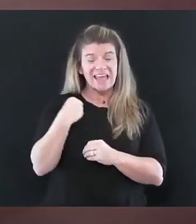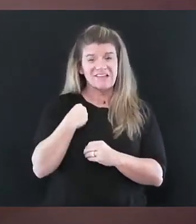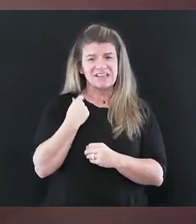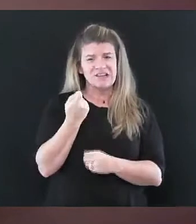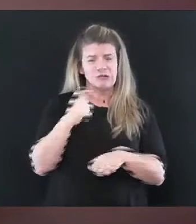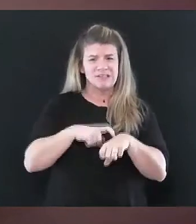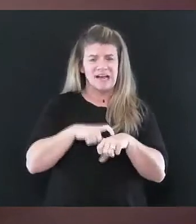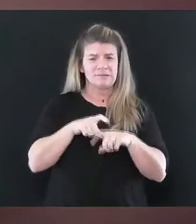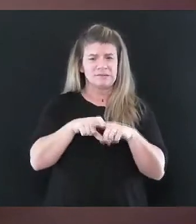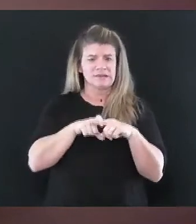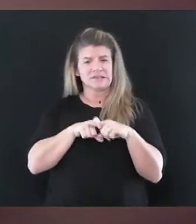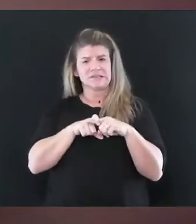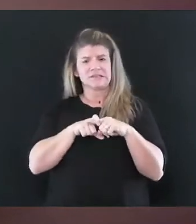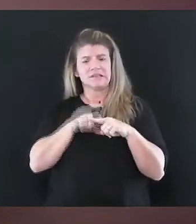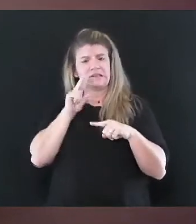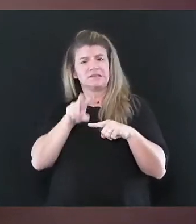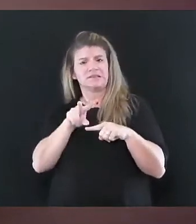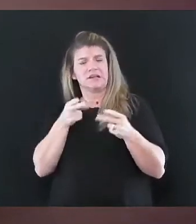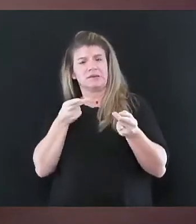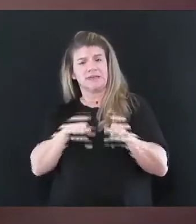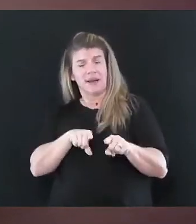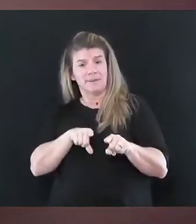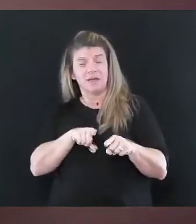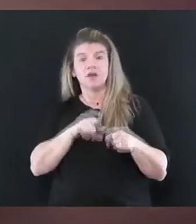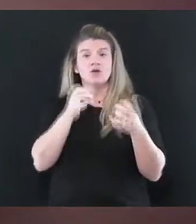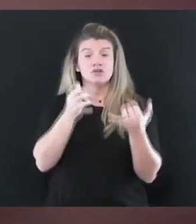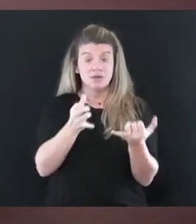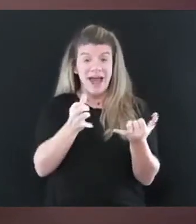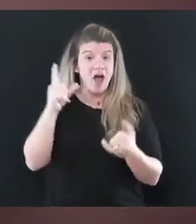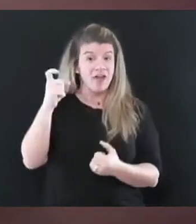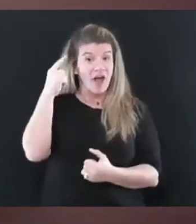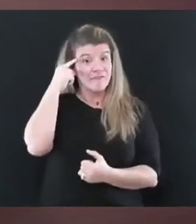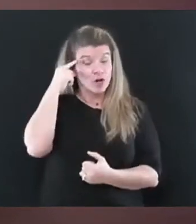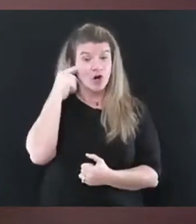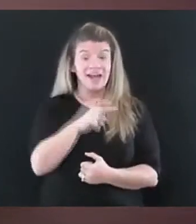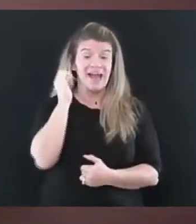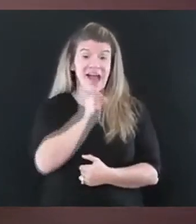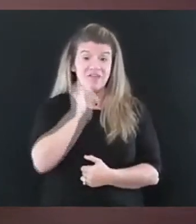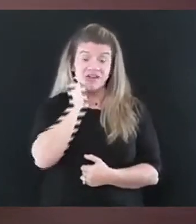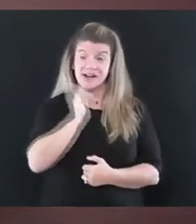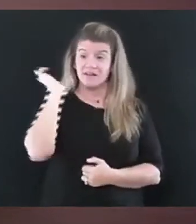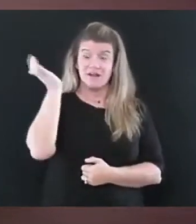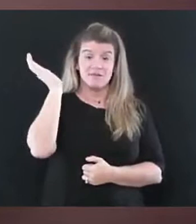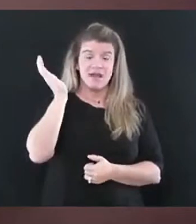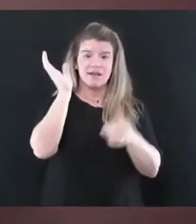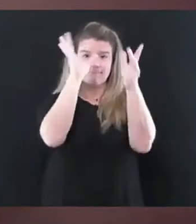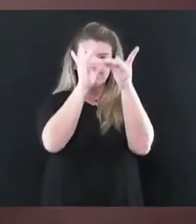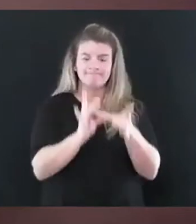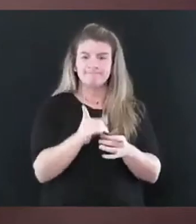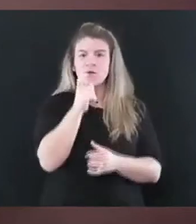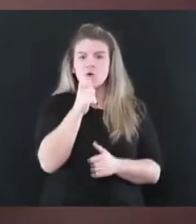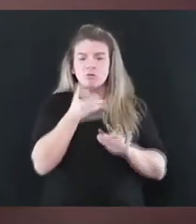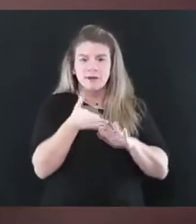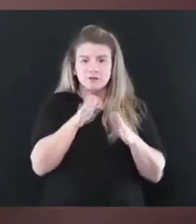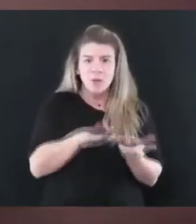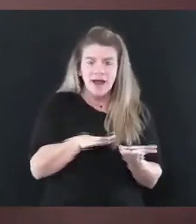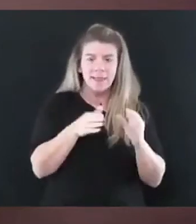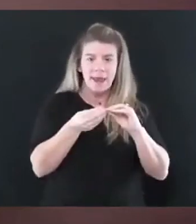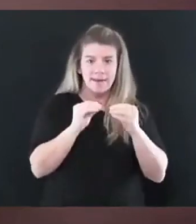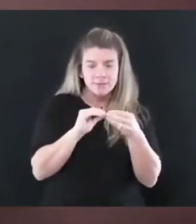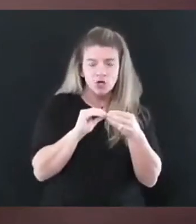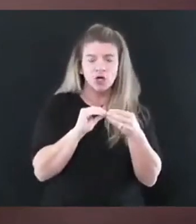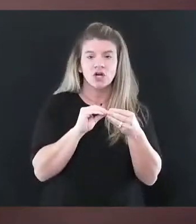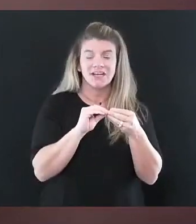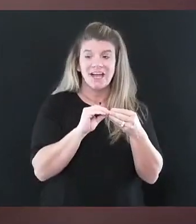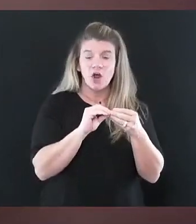we have, you know, seen, the governor every day reads the number of people that have died, and we see the rate